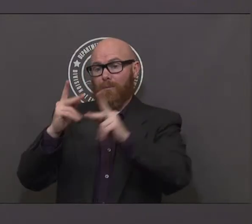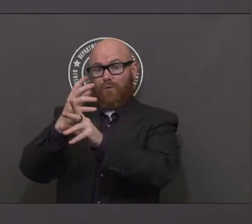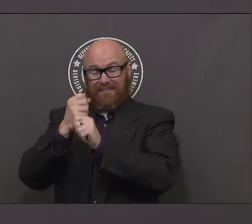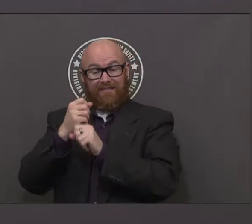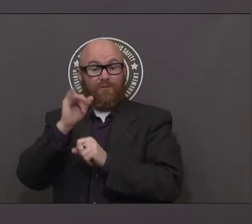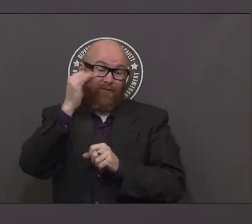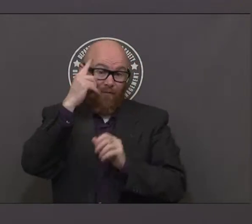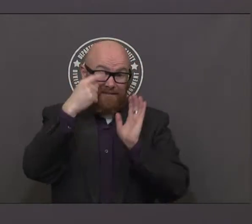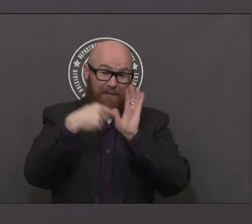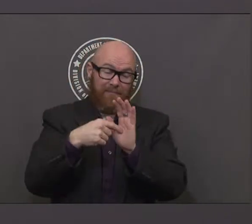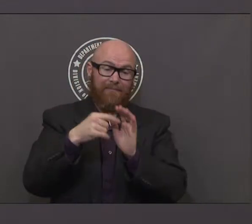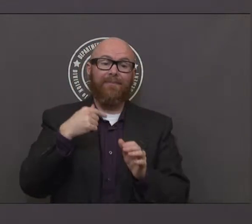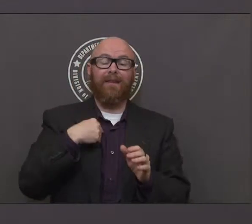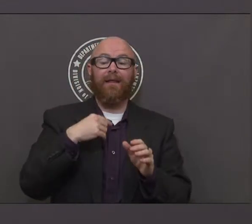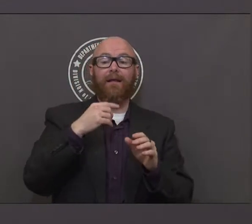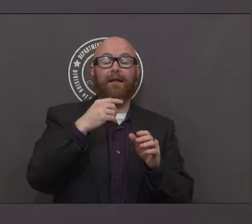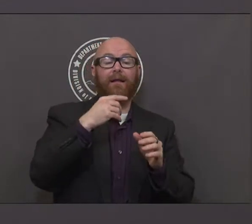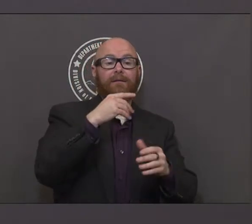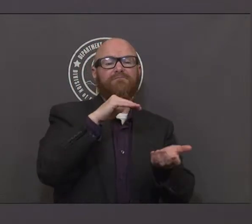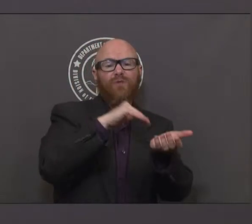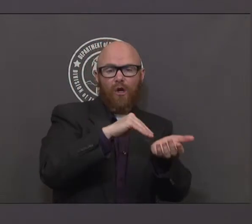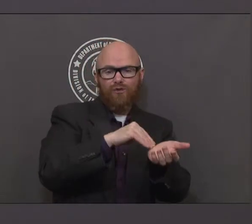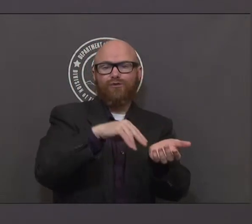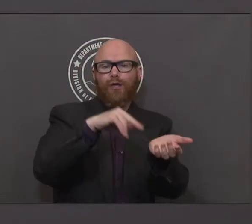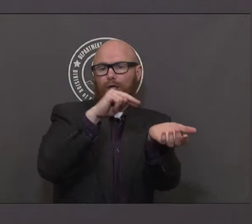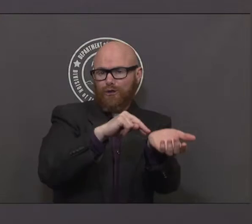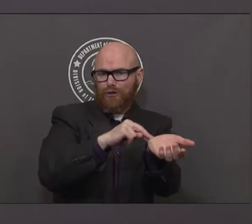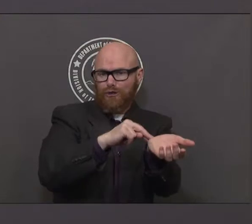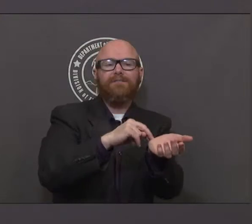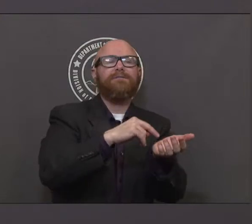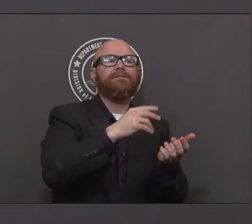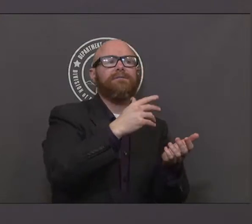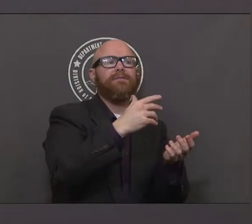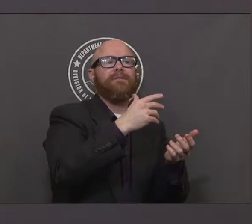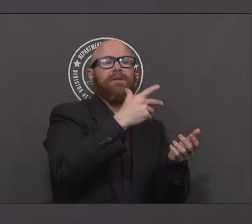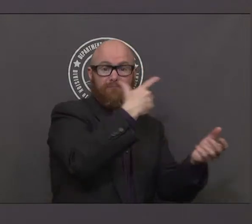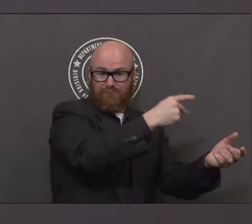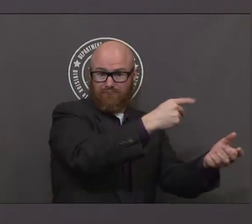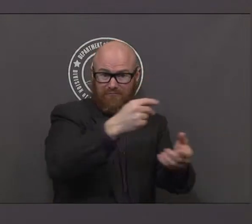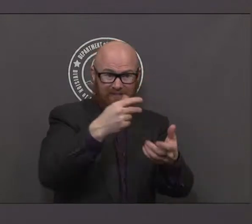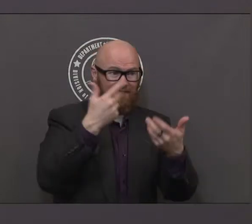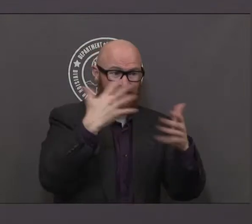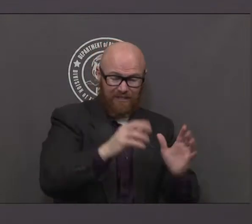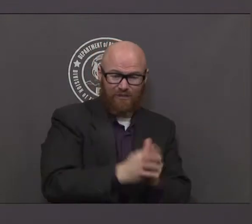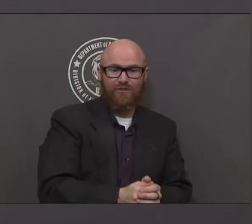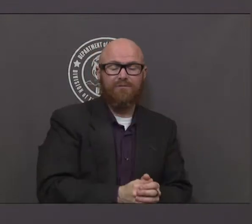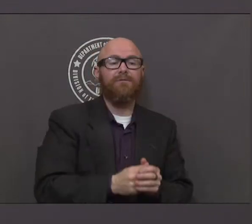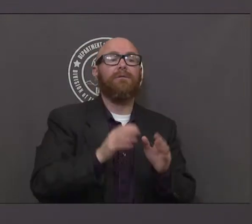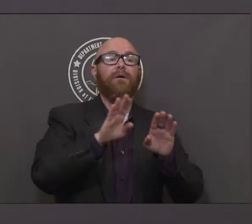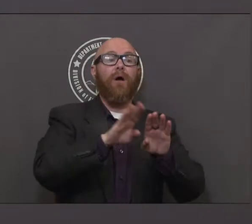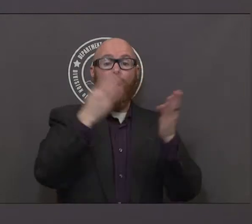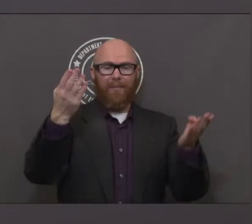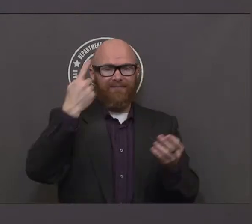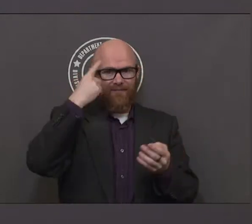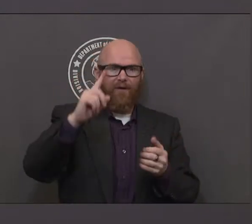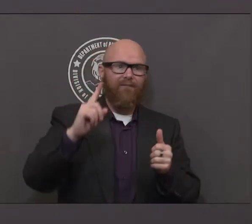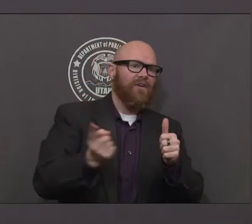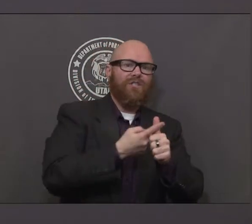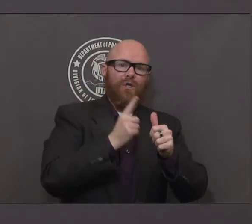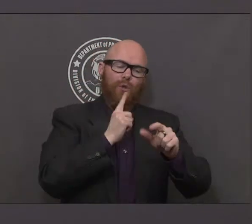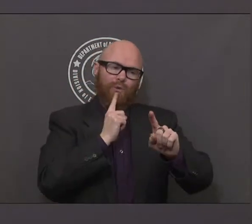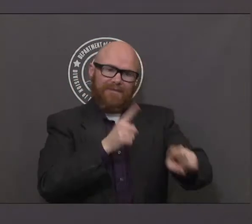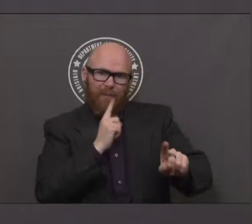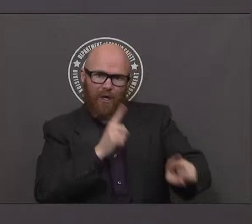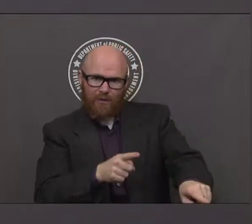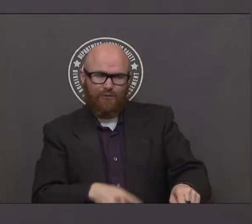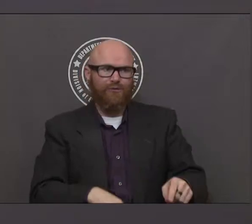it up to healthcare workers and then we waited and vaccines sat on shelves. And then, then we opened it up to first responders and waited to